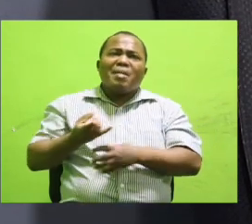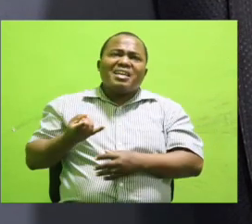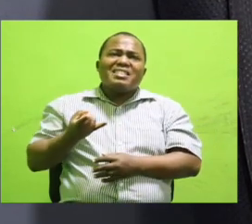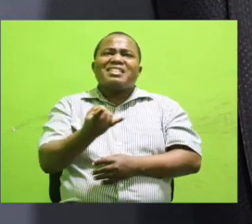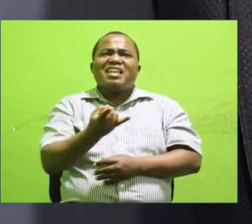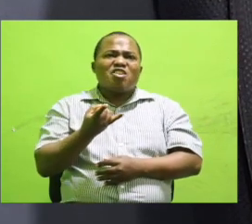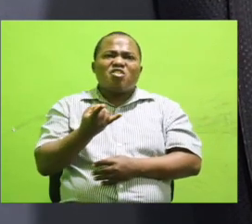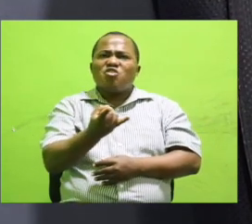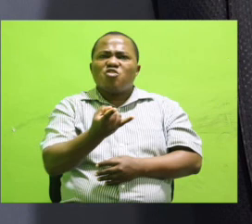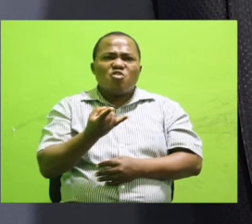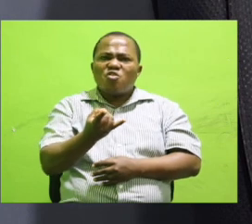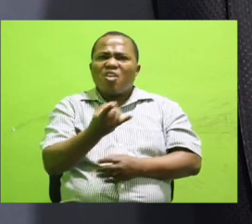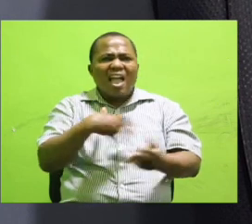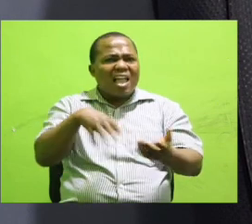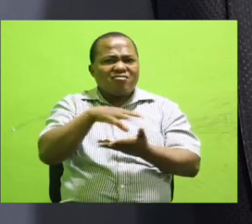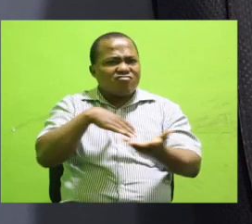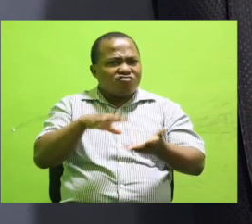promiscuity.